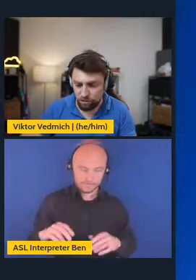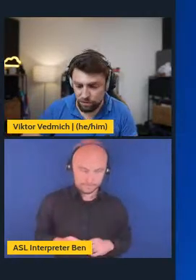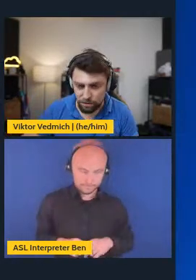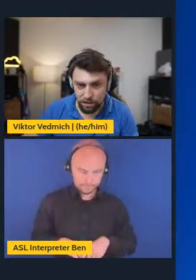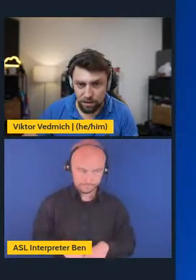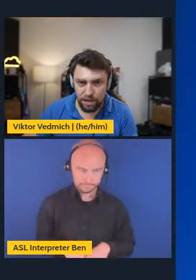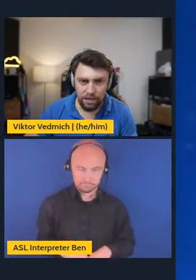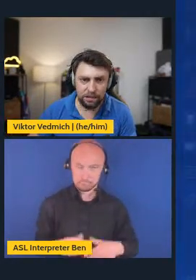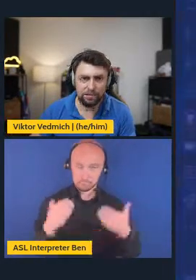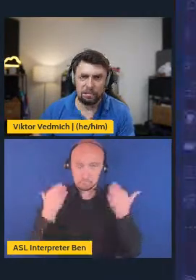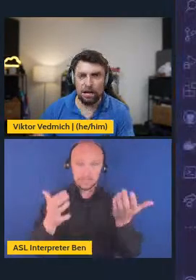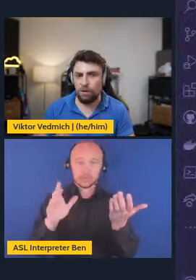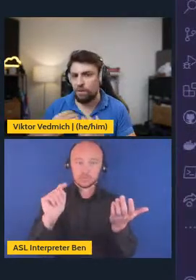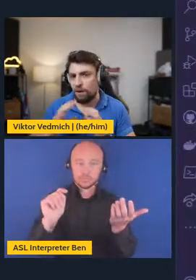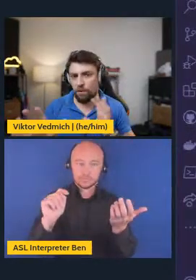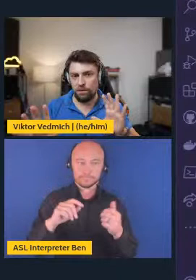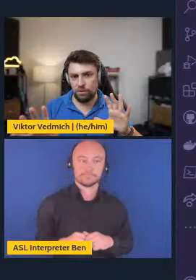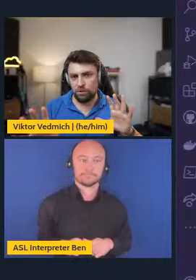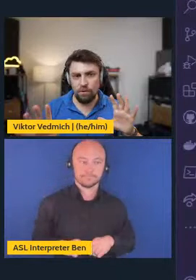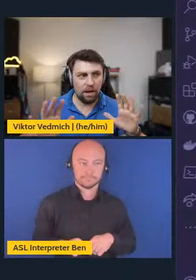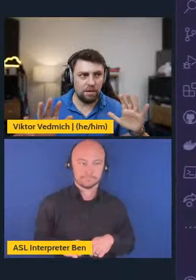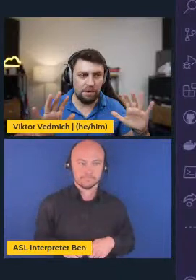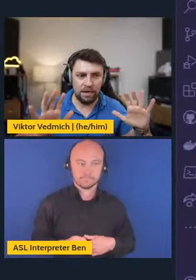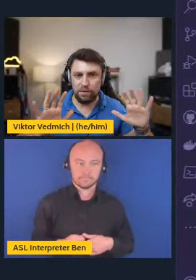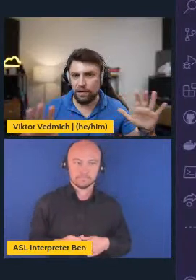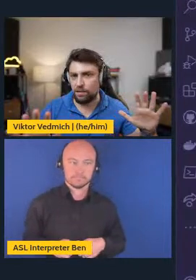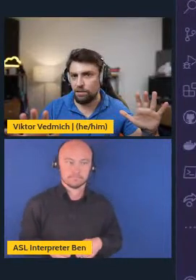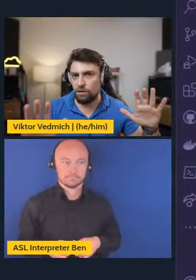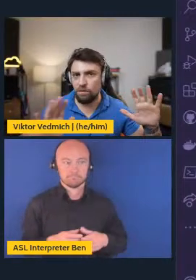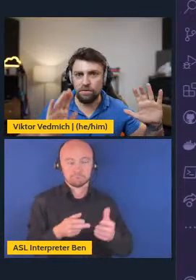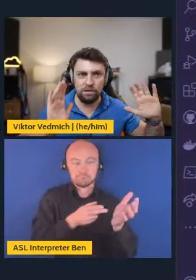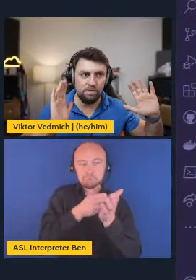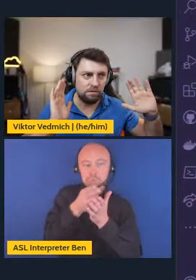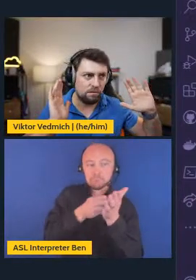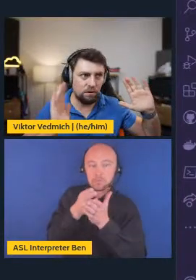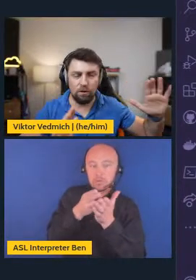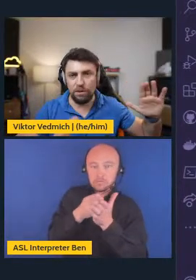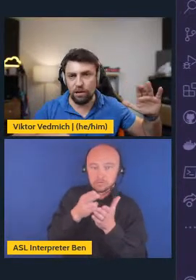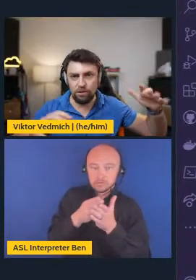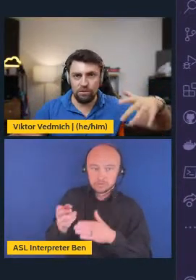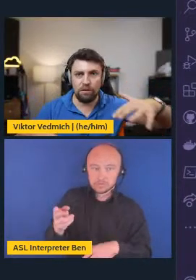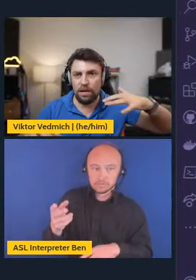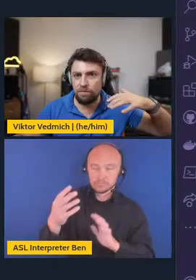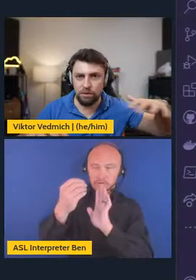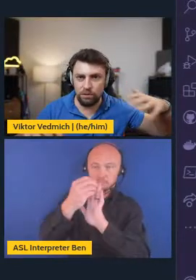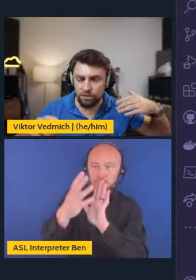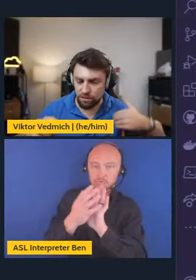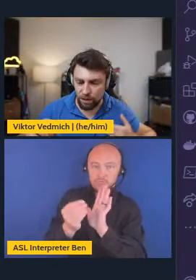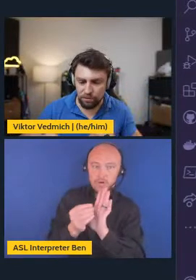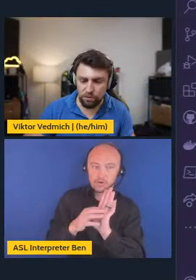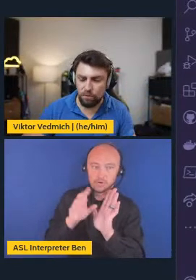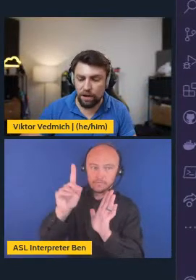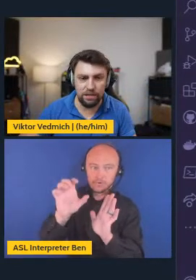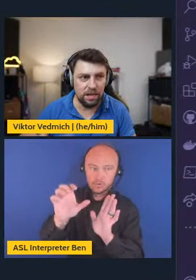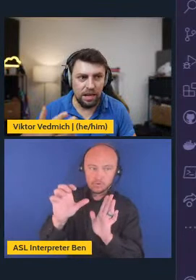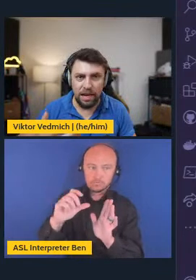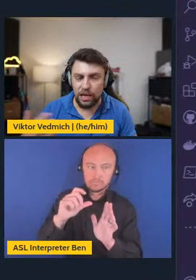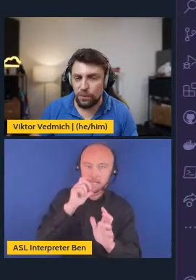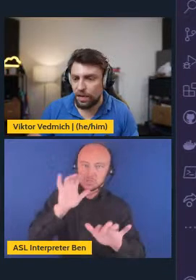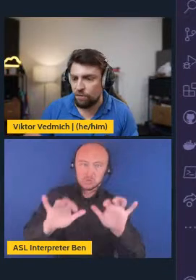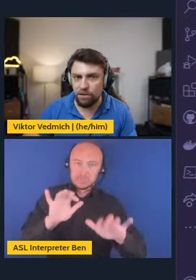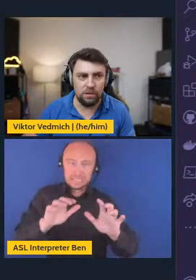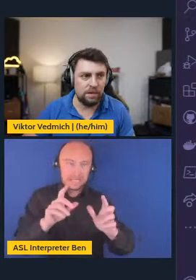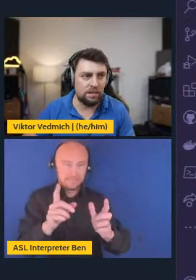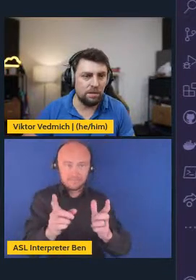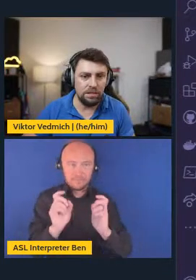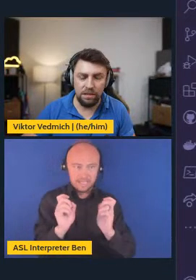do it. And I will be very honest with you. I make a recording of this code because, I'm not type so fast as we